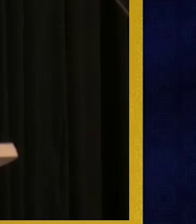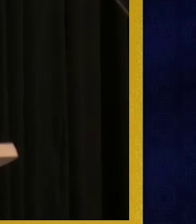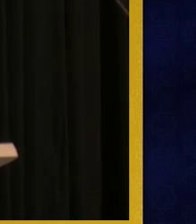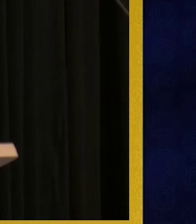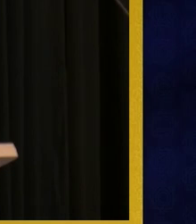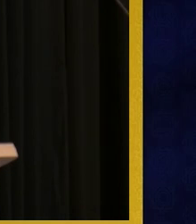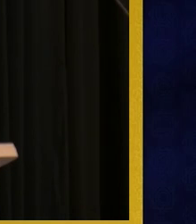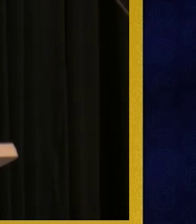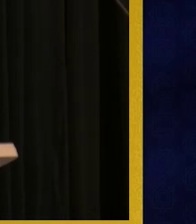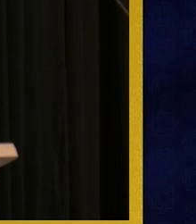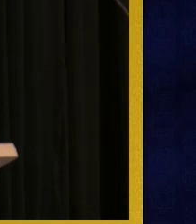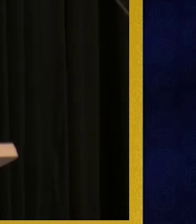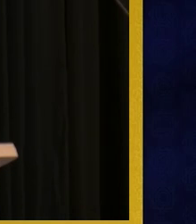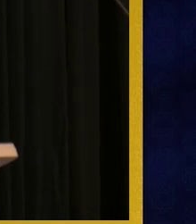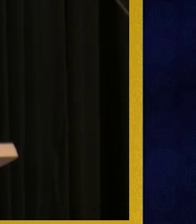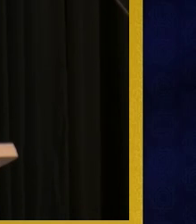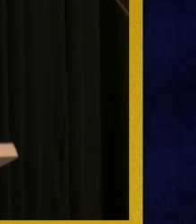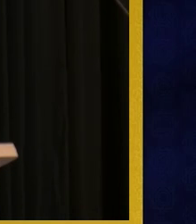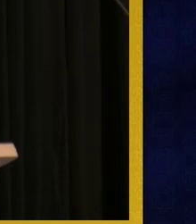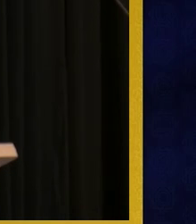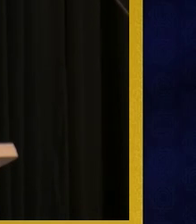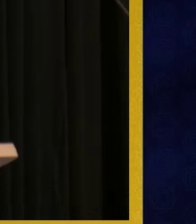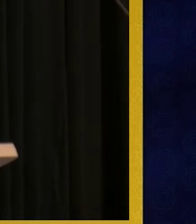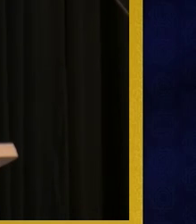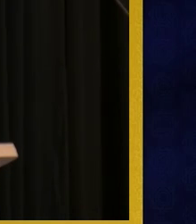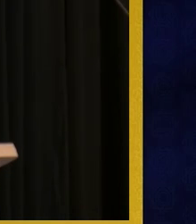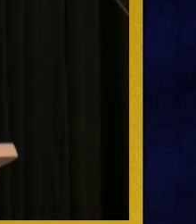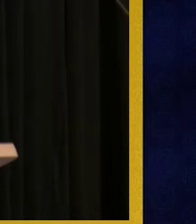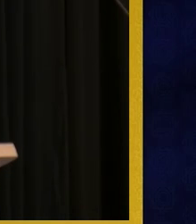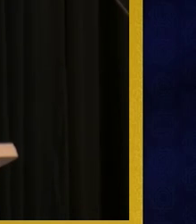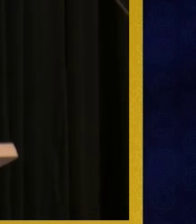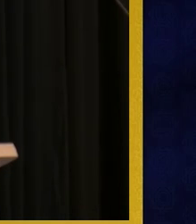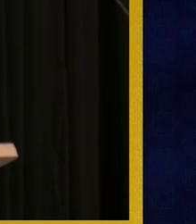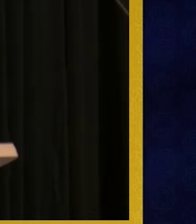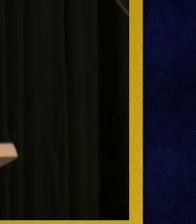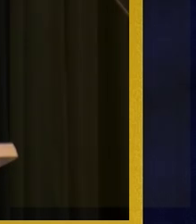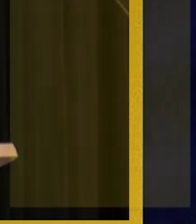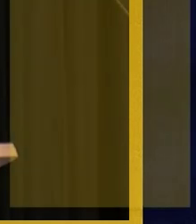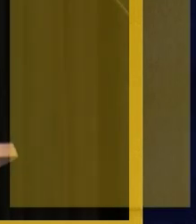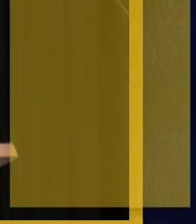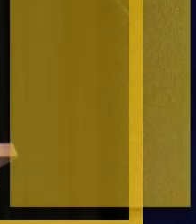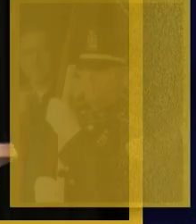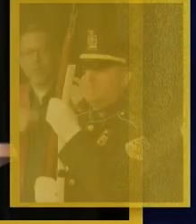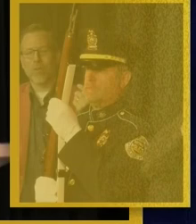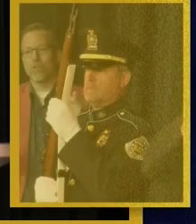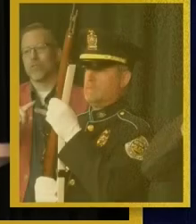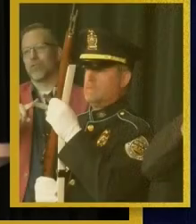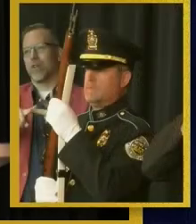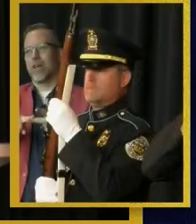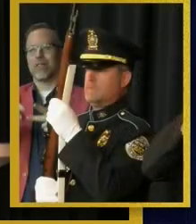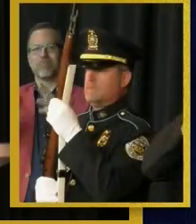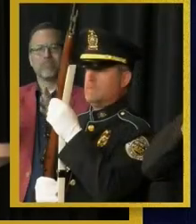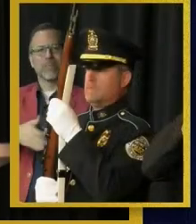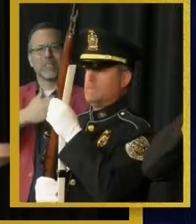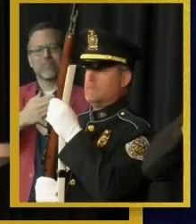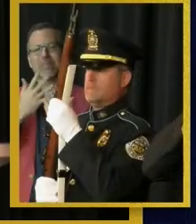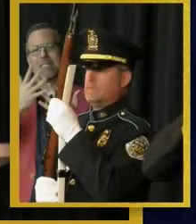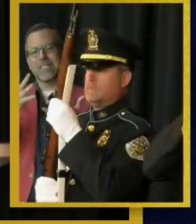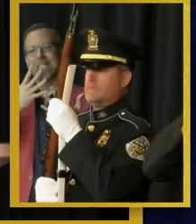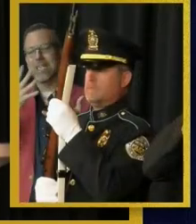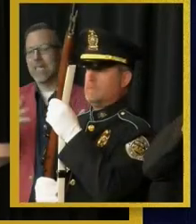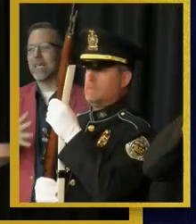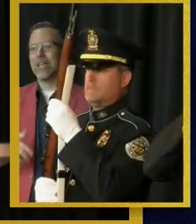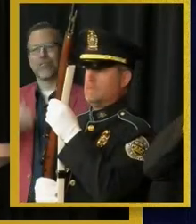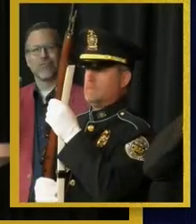got a phenomenal performing arts space dedicated for band, orchestra, choir, rock band, drama, and